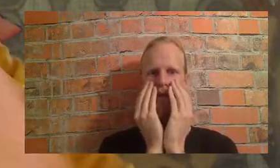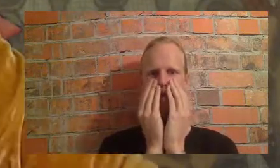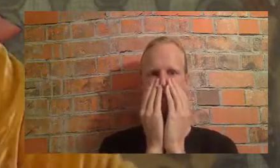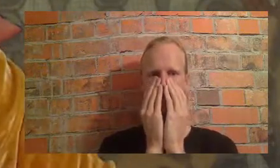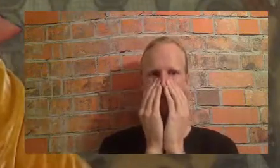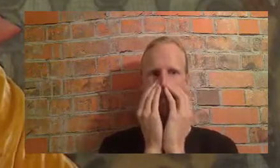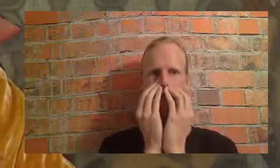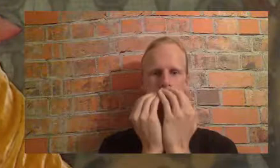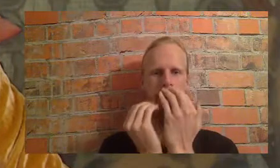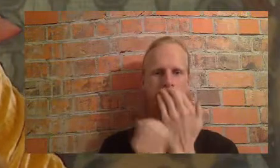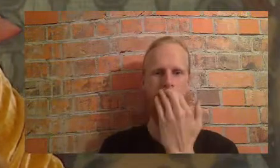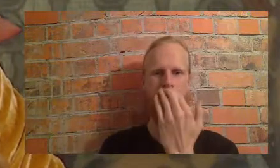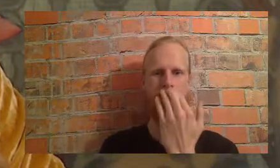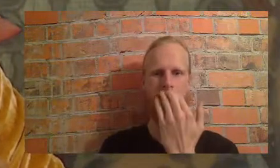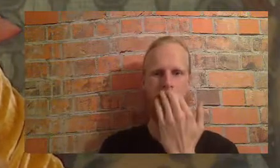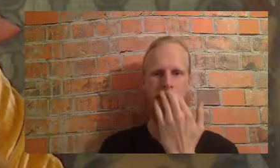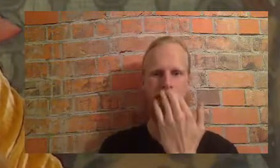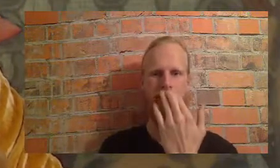Tapping under the nose.